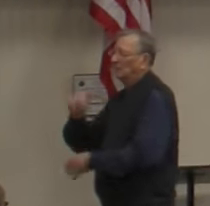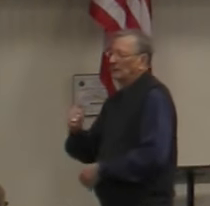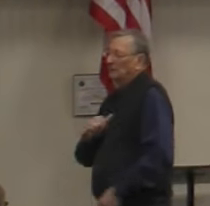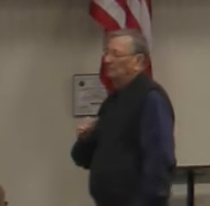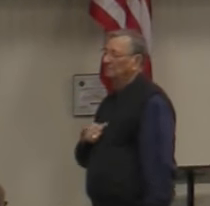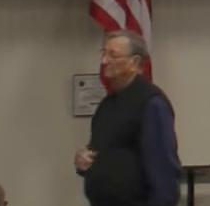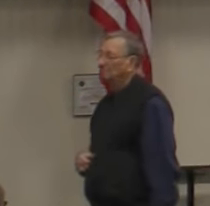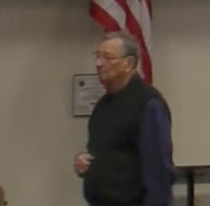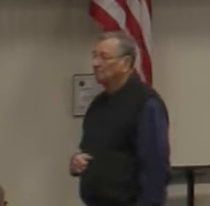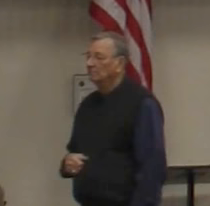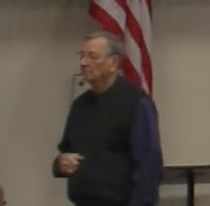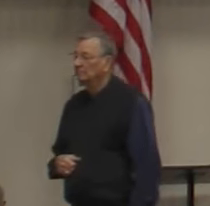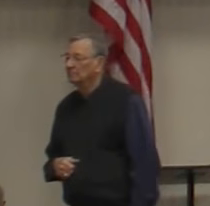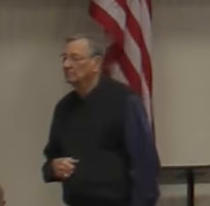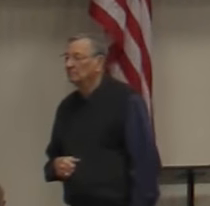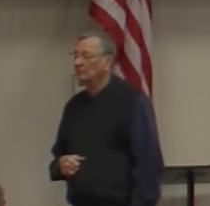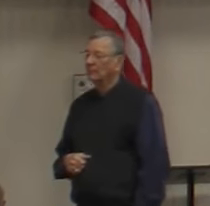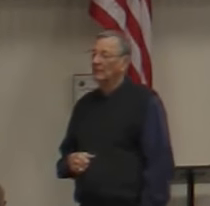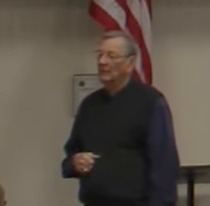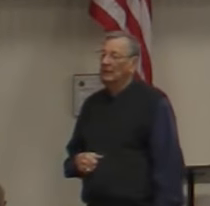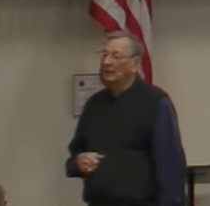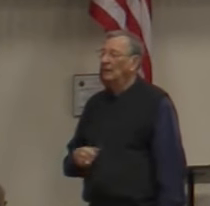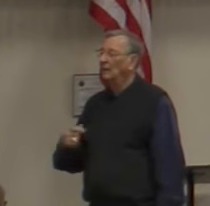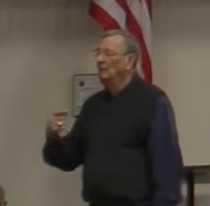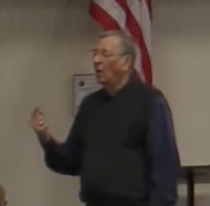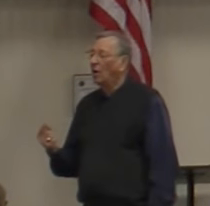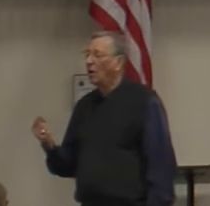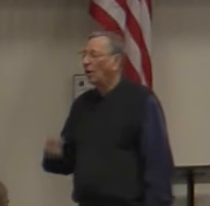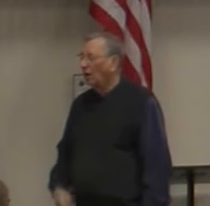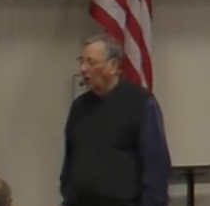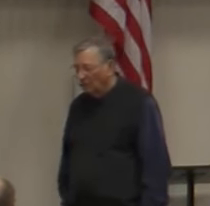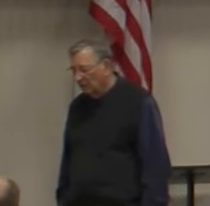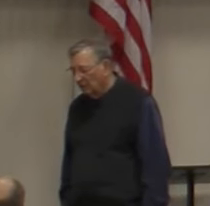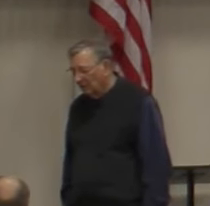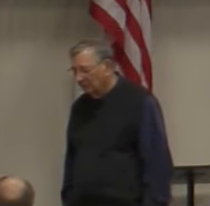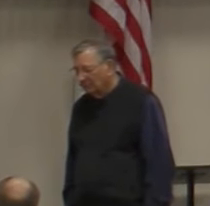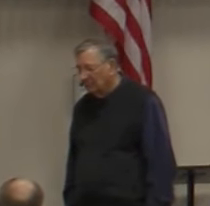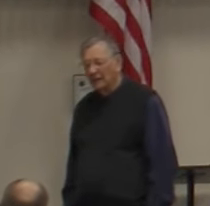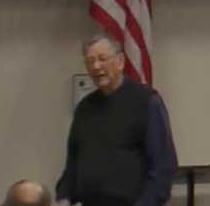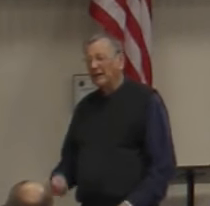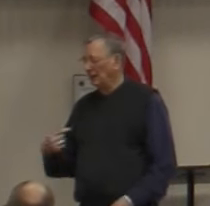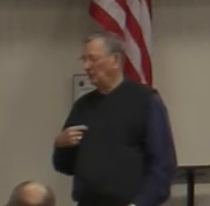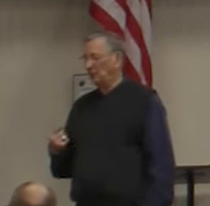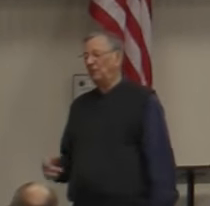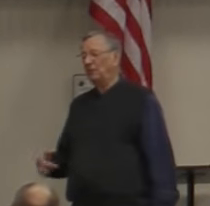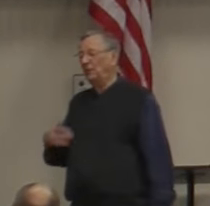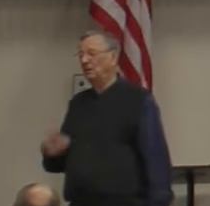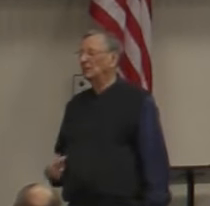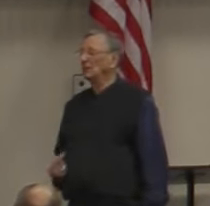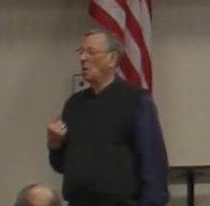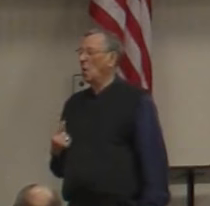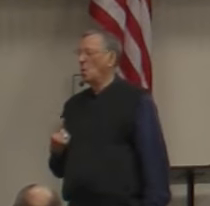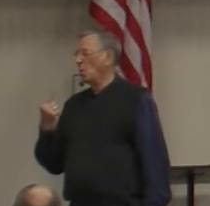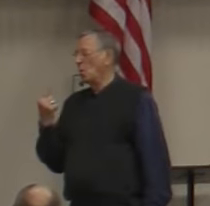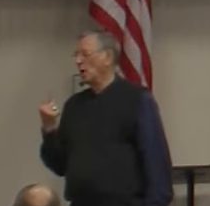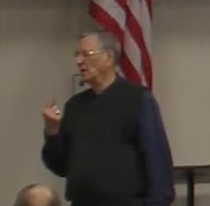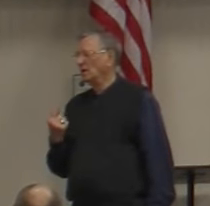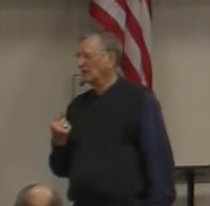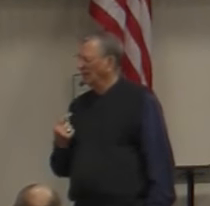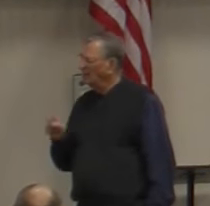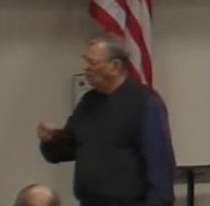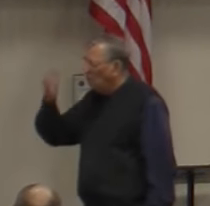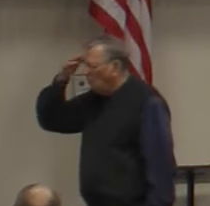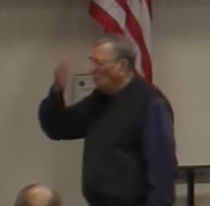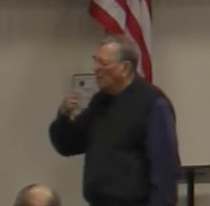Another thing is, he felt as though he were all alone in his fight against Ahab, Jezebel, and Baal. You might say, well, he should know better.